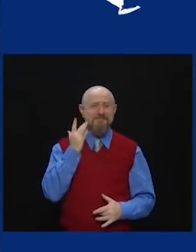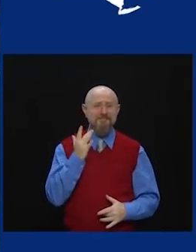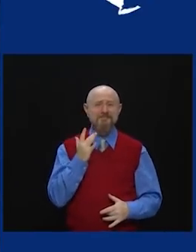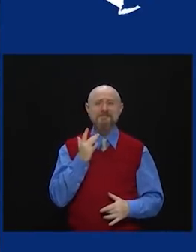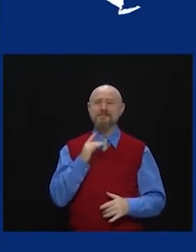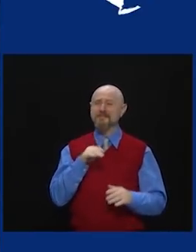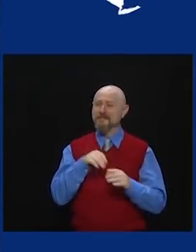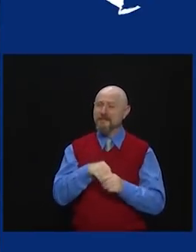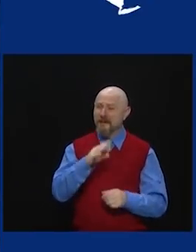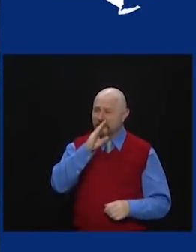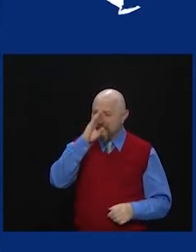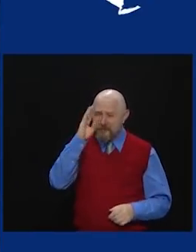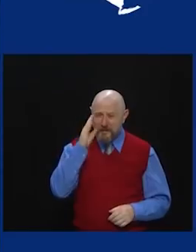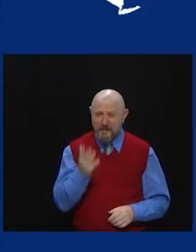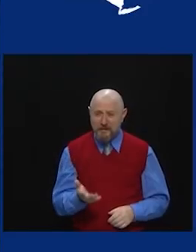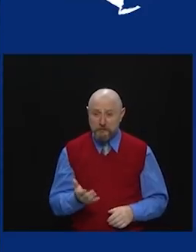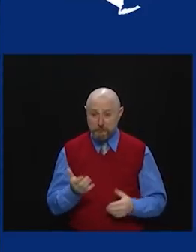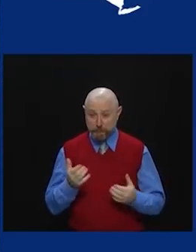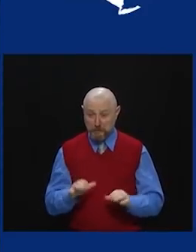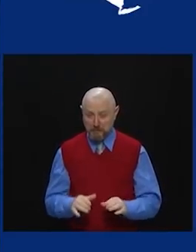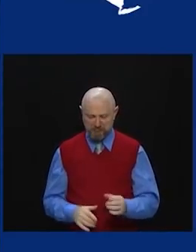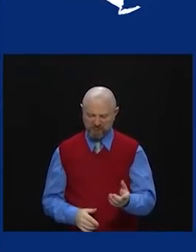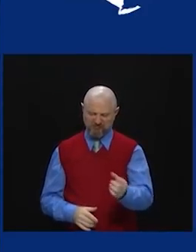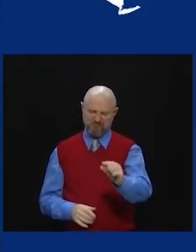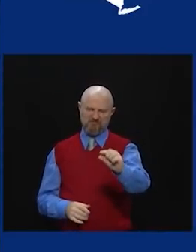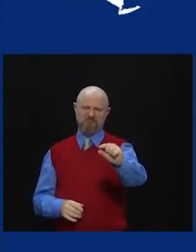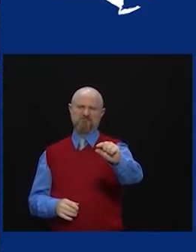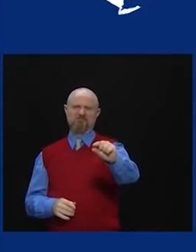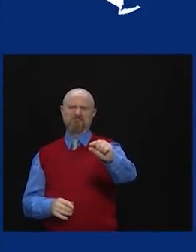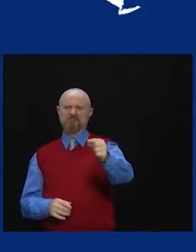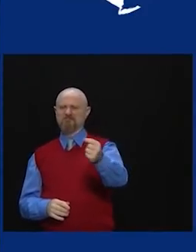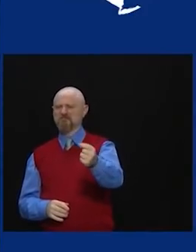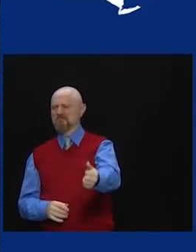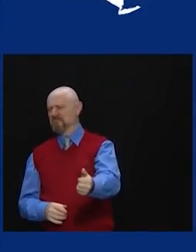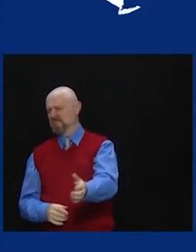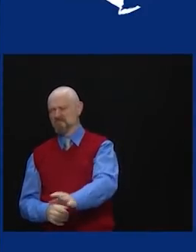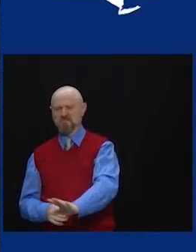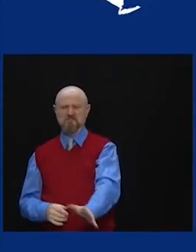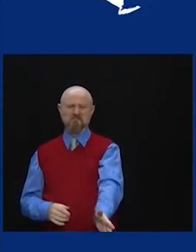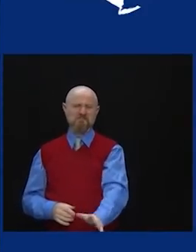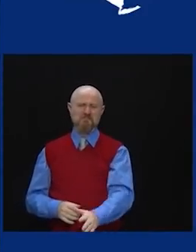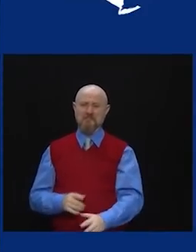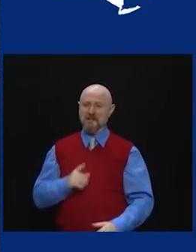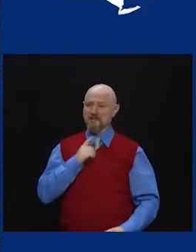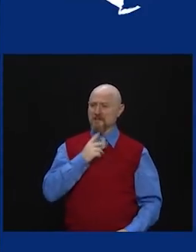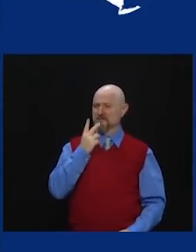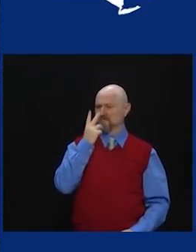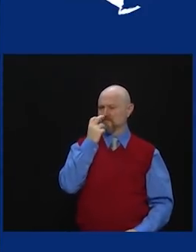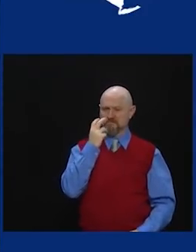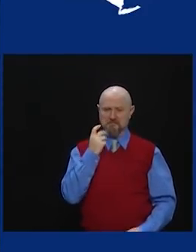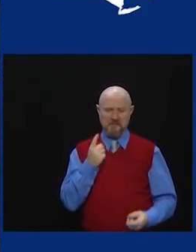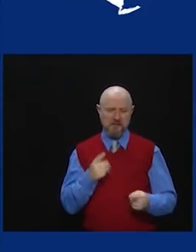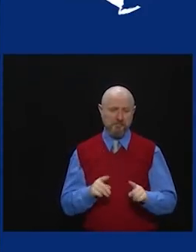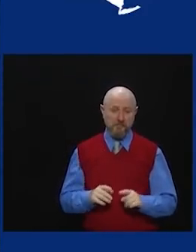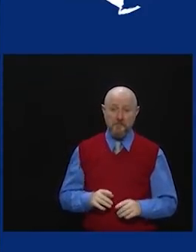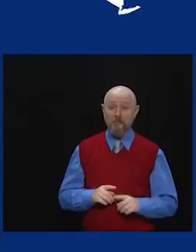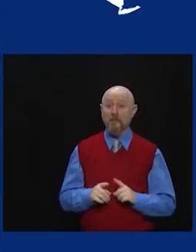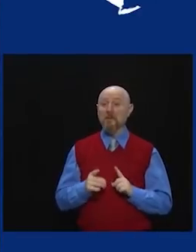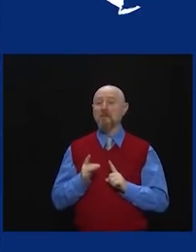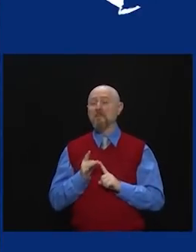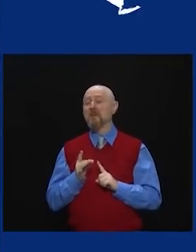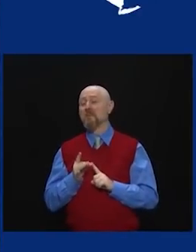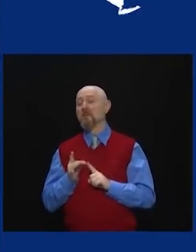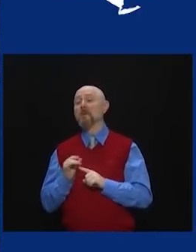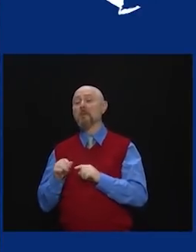based on the data we have, is minor. So I'm not seeing a scenario where that could happen. The cases can go up. And I just